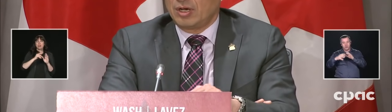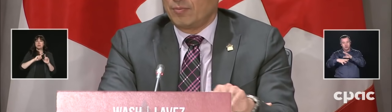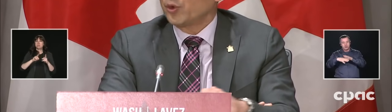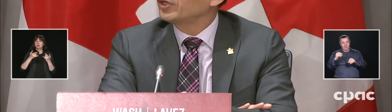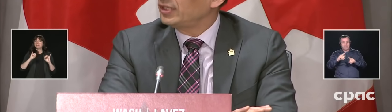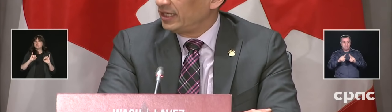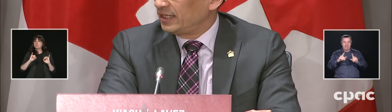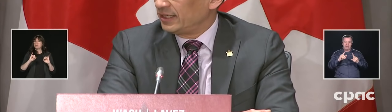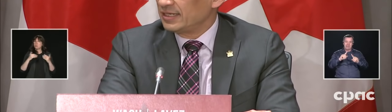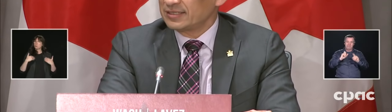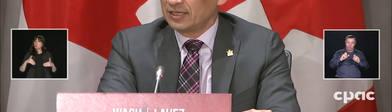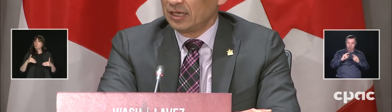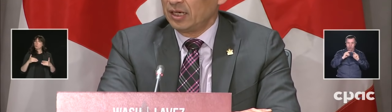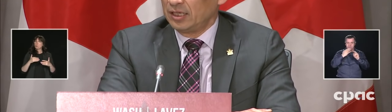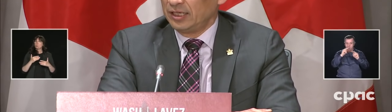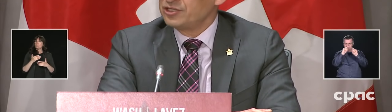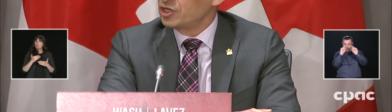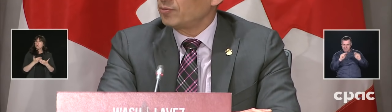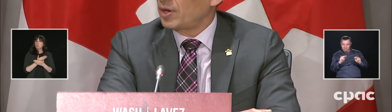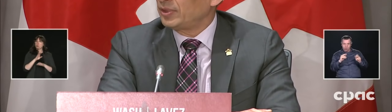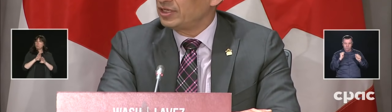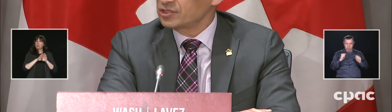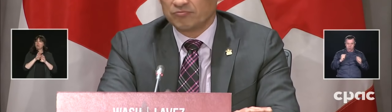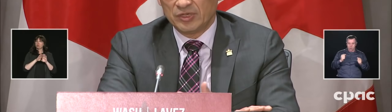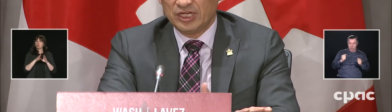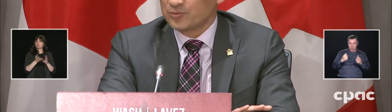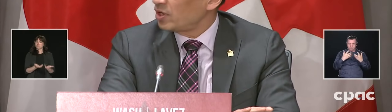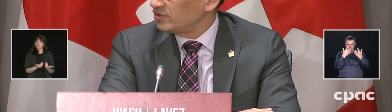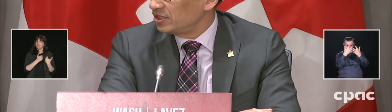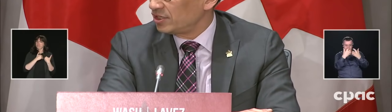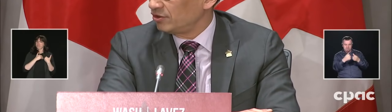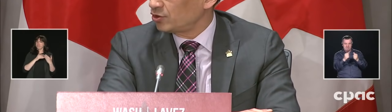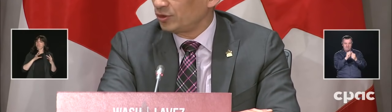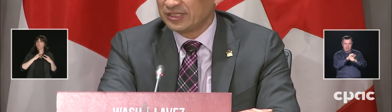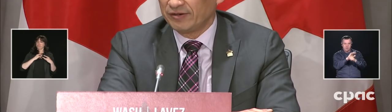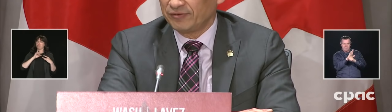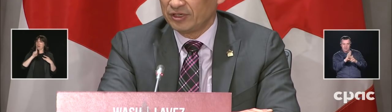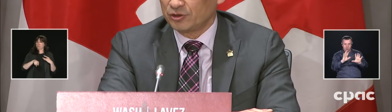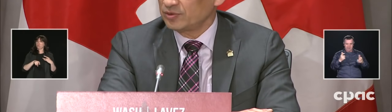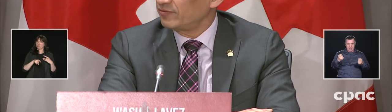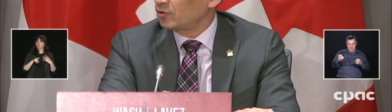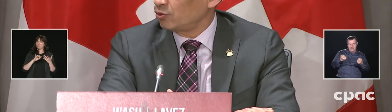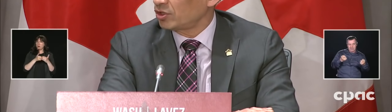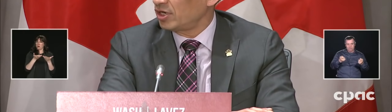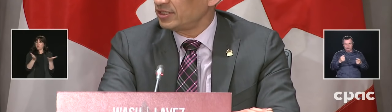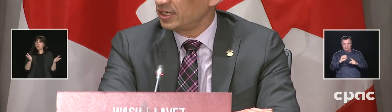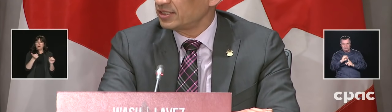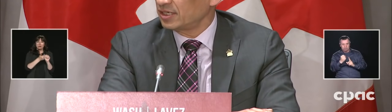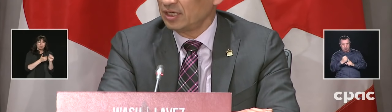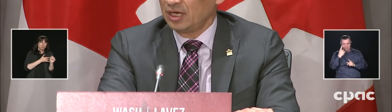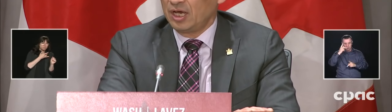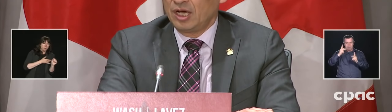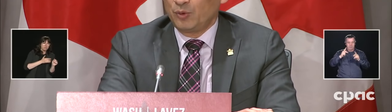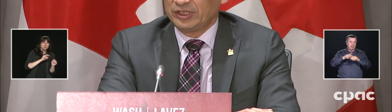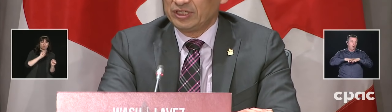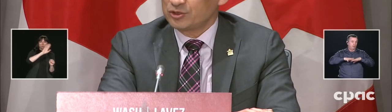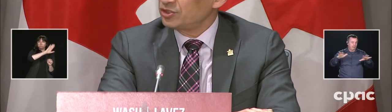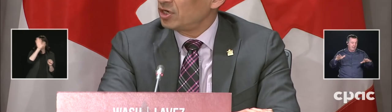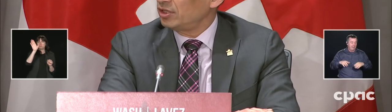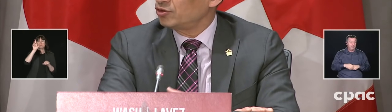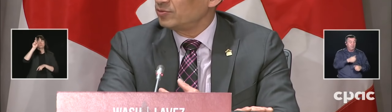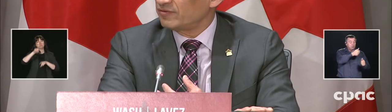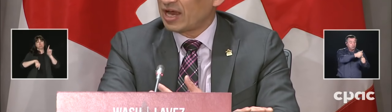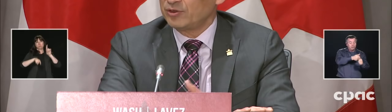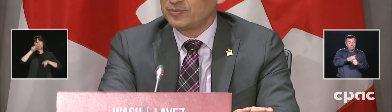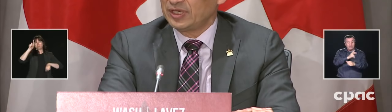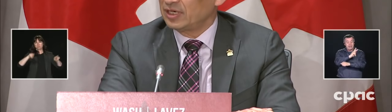of percolating, I guess, in the general population. Each province and territory is different in terms of their own context, what the issues